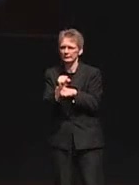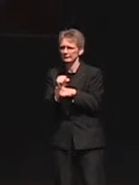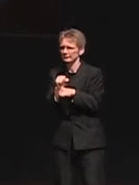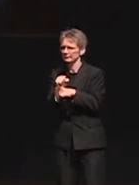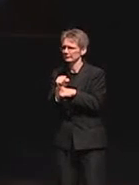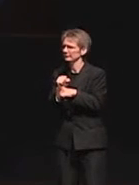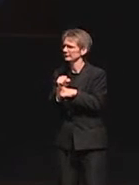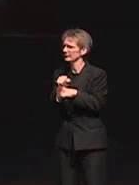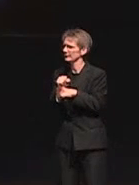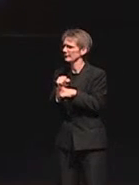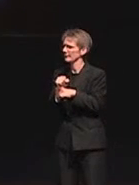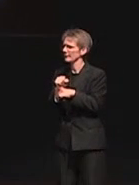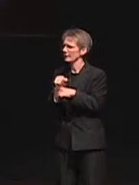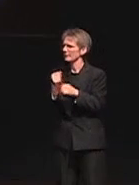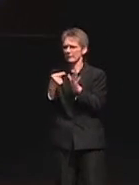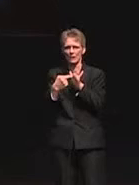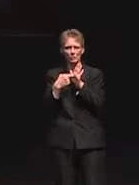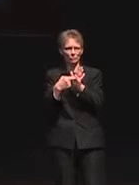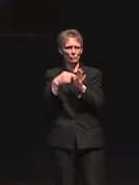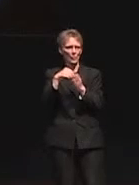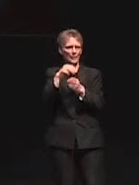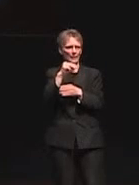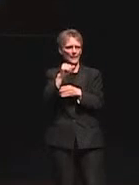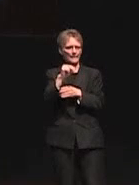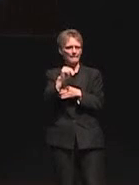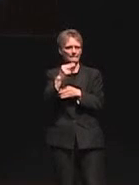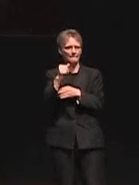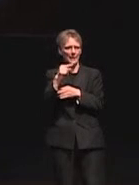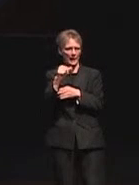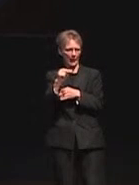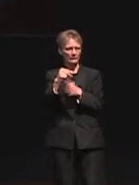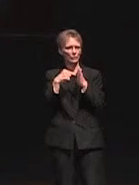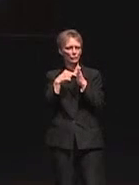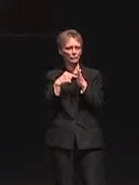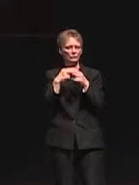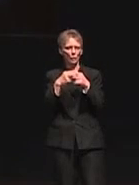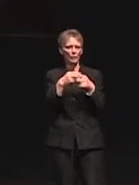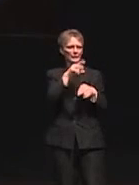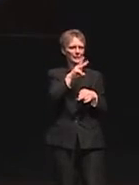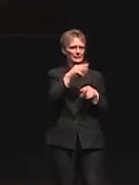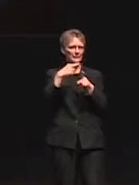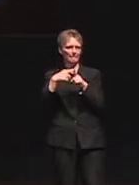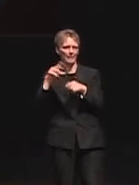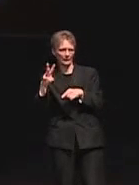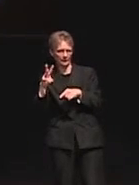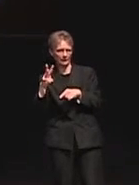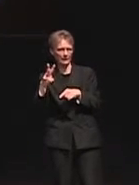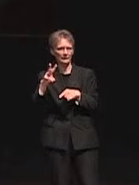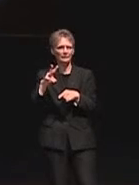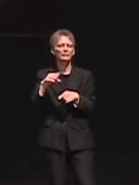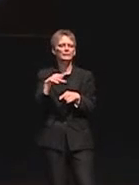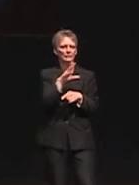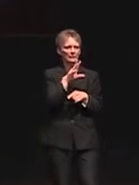the Heath Gallery in Manhattan. It was called 6 by 6. So the concept of the show was that artists would create artwork that was